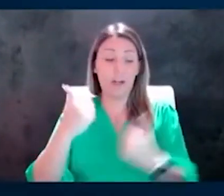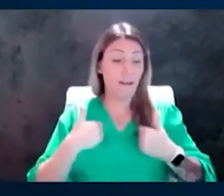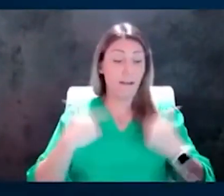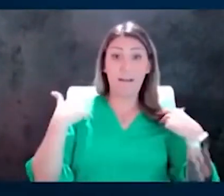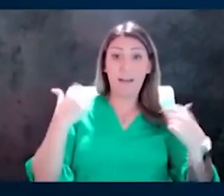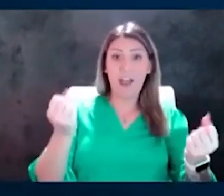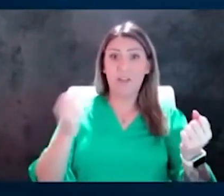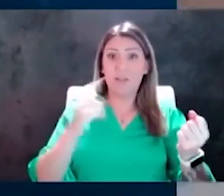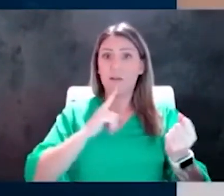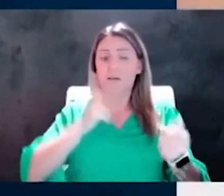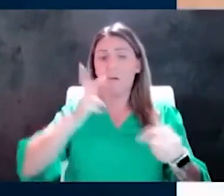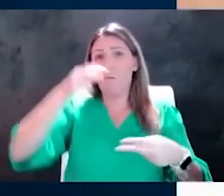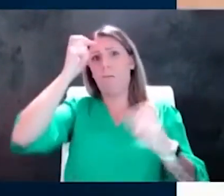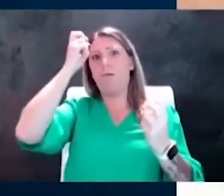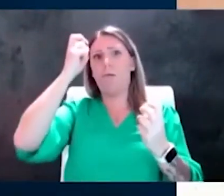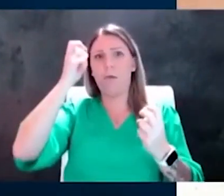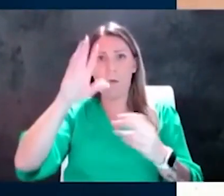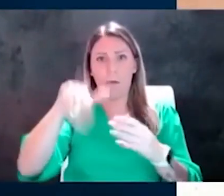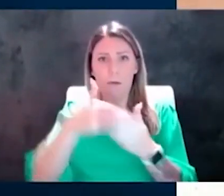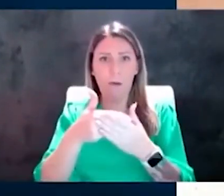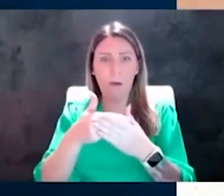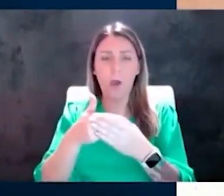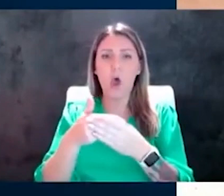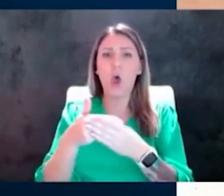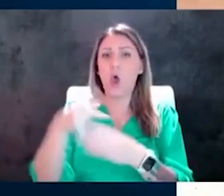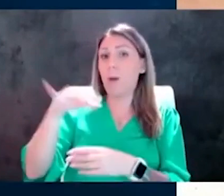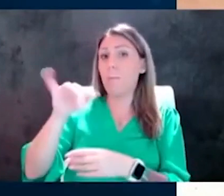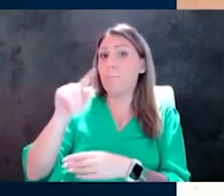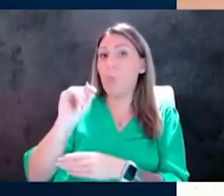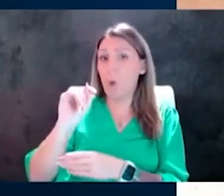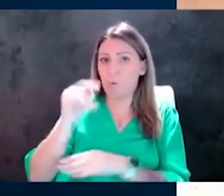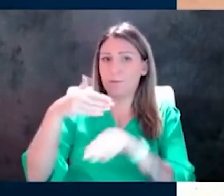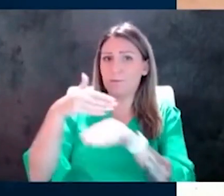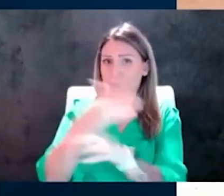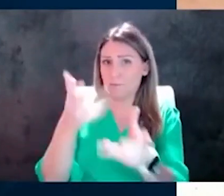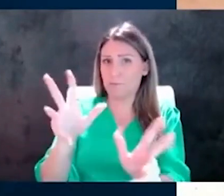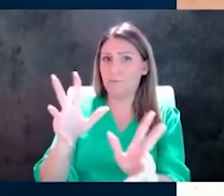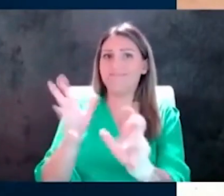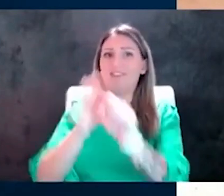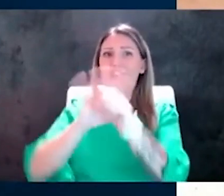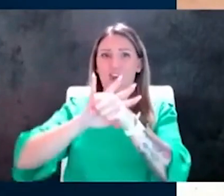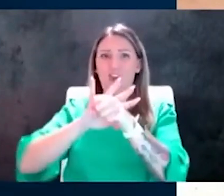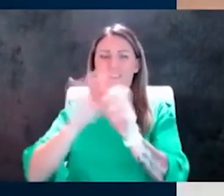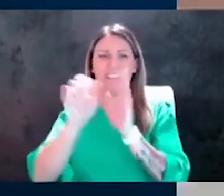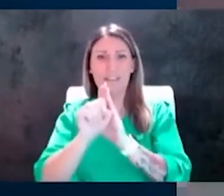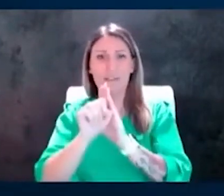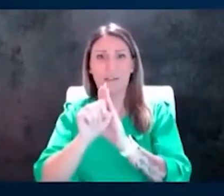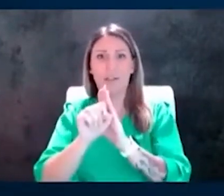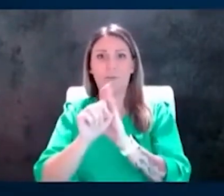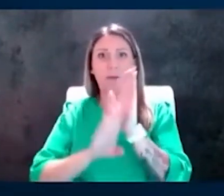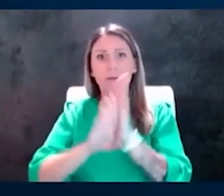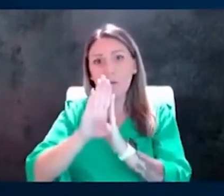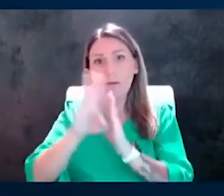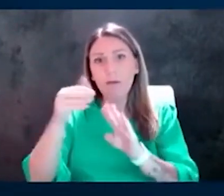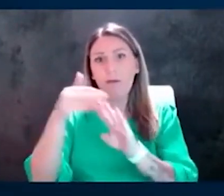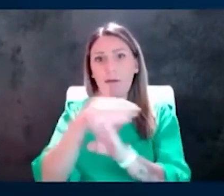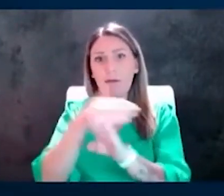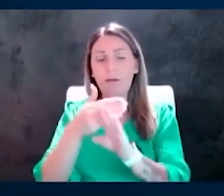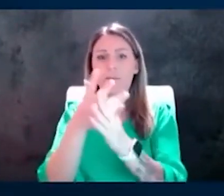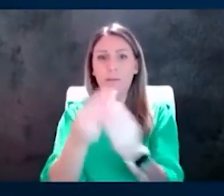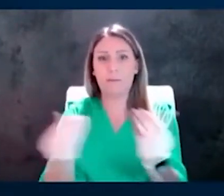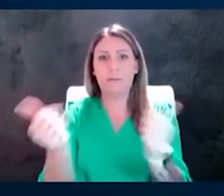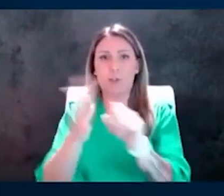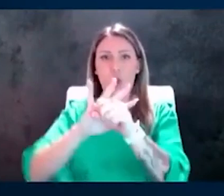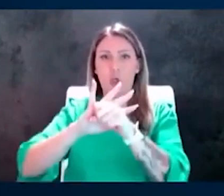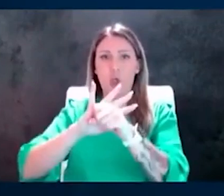all because of a post-COVID viral syndrome that developed long after her COVID infection went away. Now, unfortunately, doctors say stories like